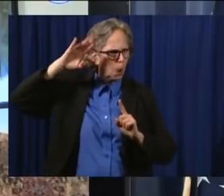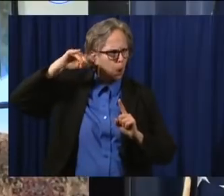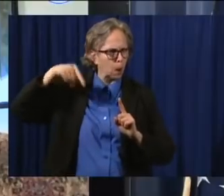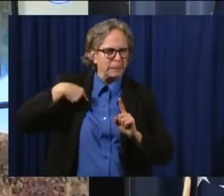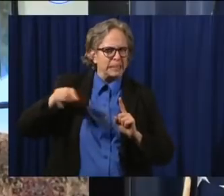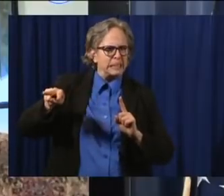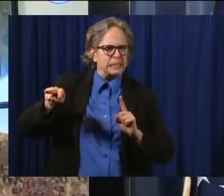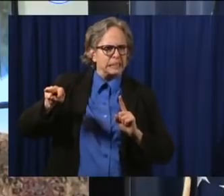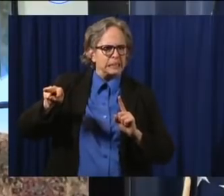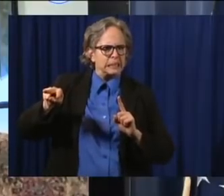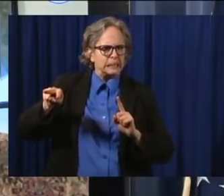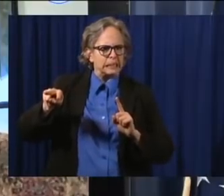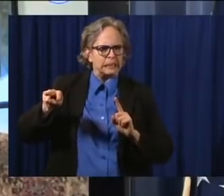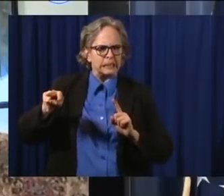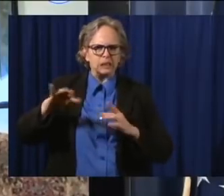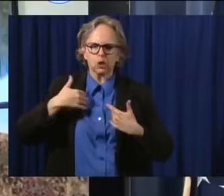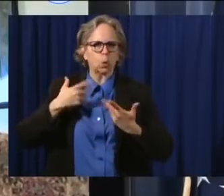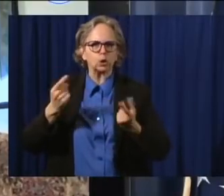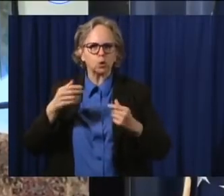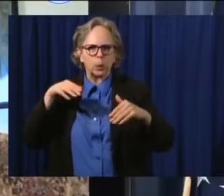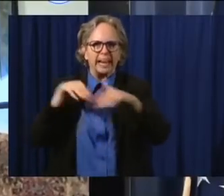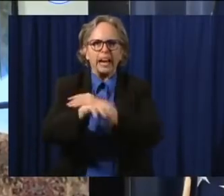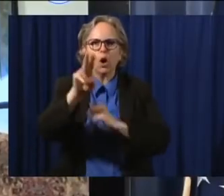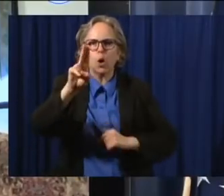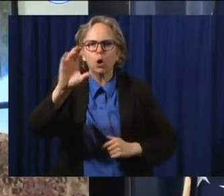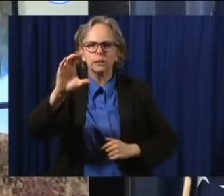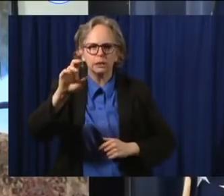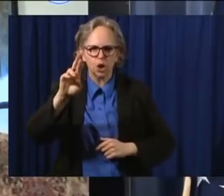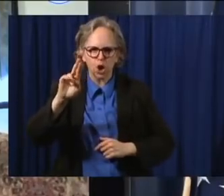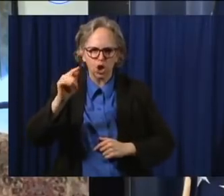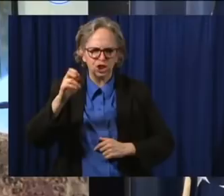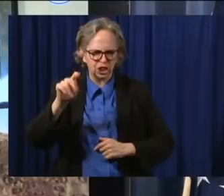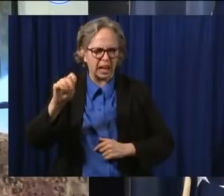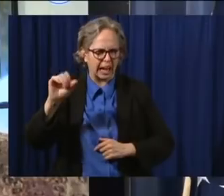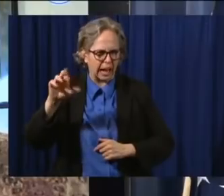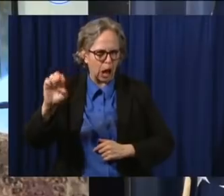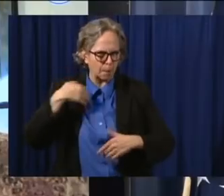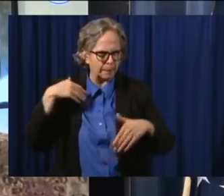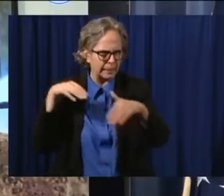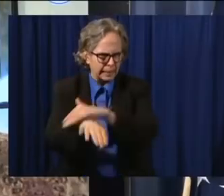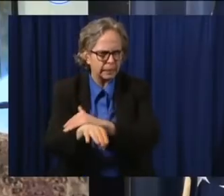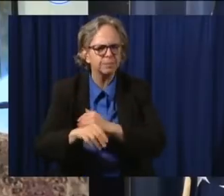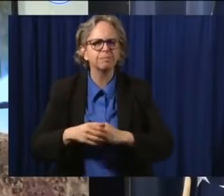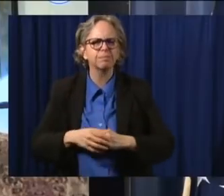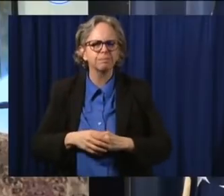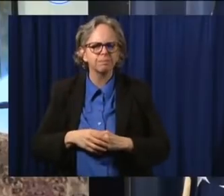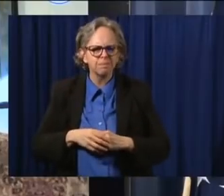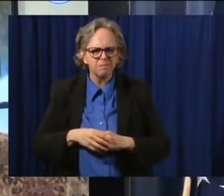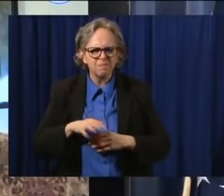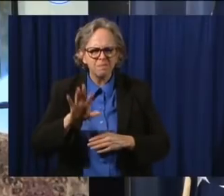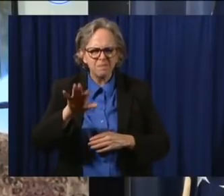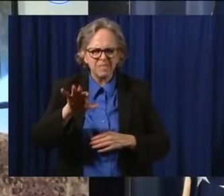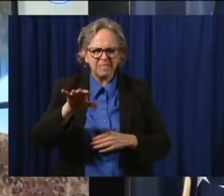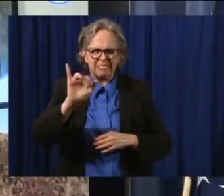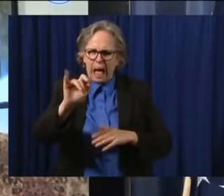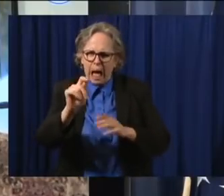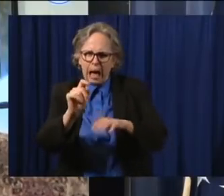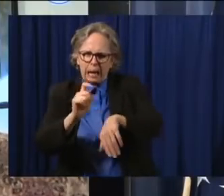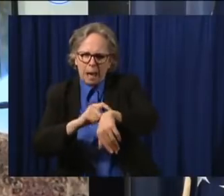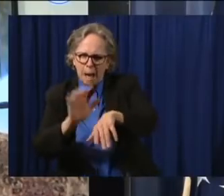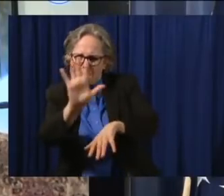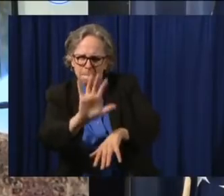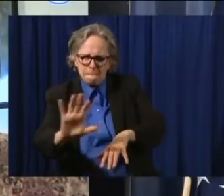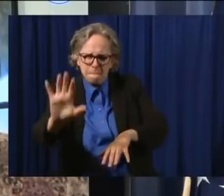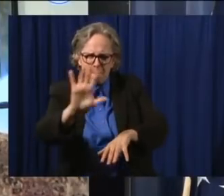care because at that time that was the only place that would test, and I didn't want to expose